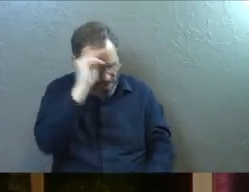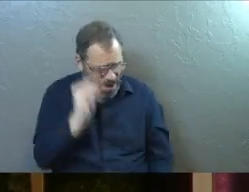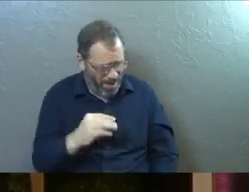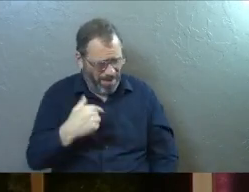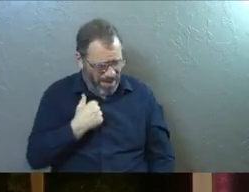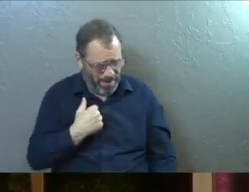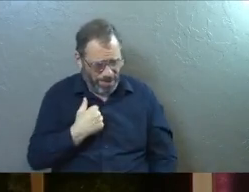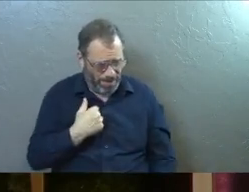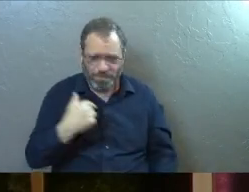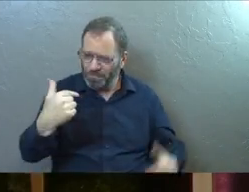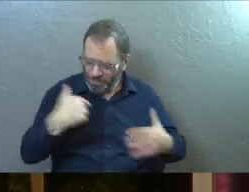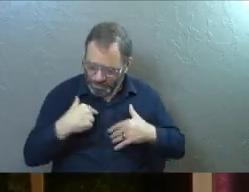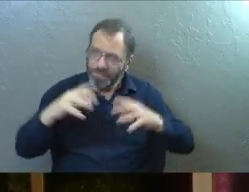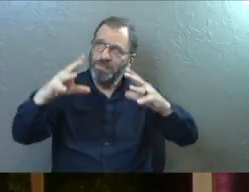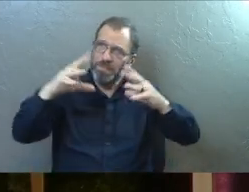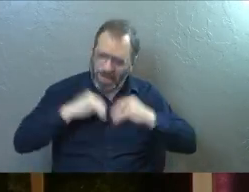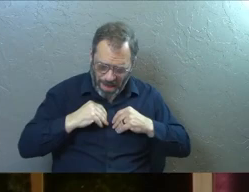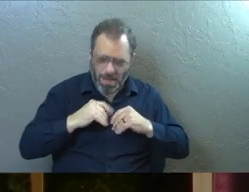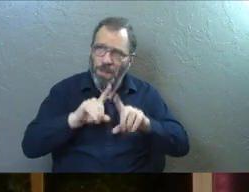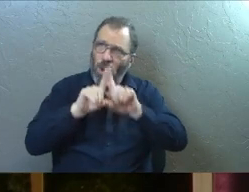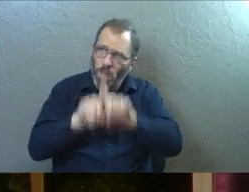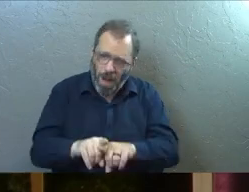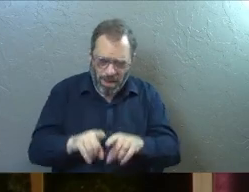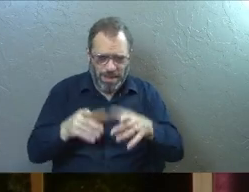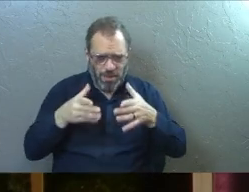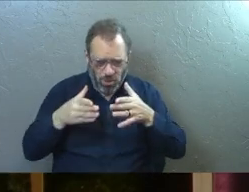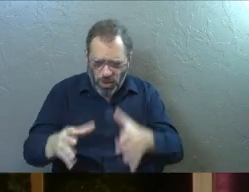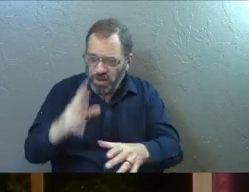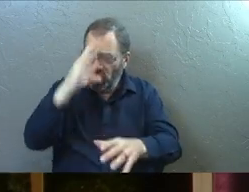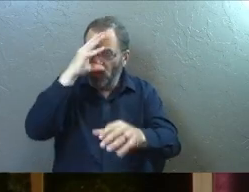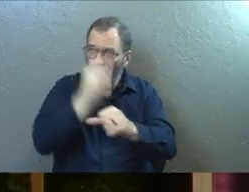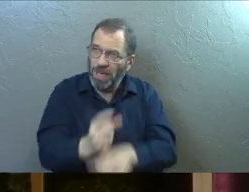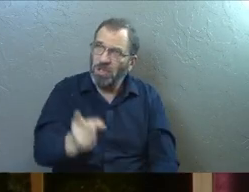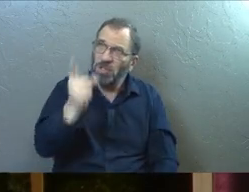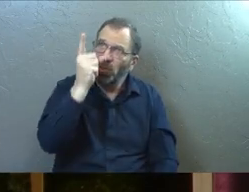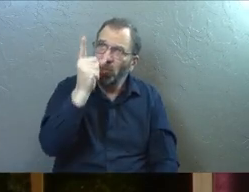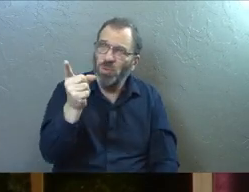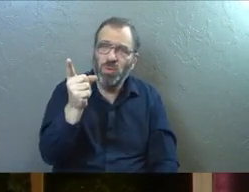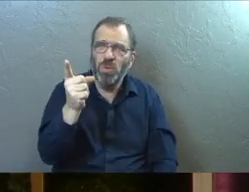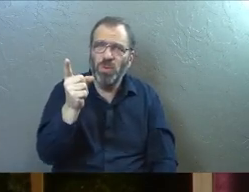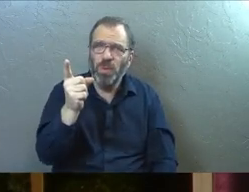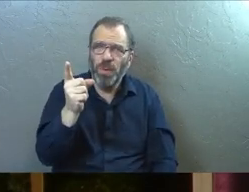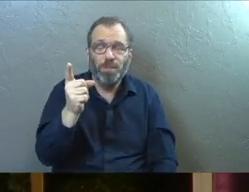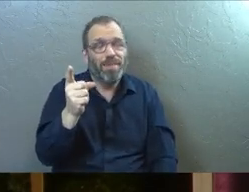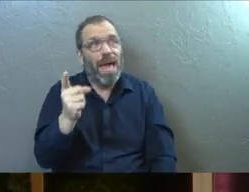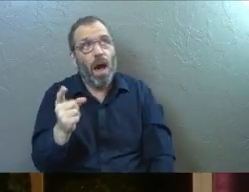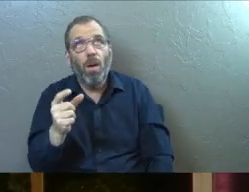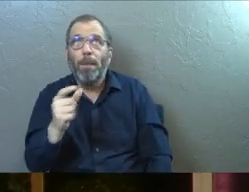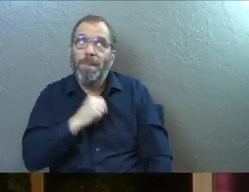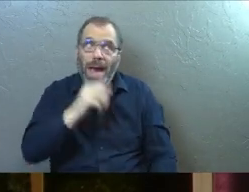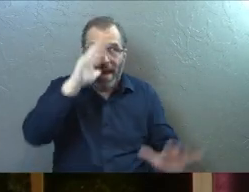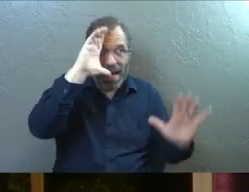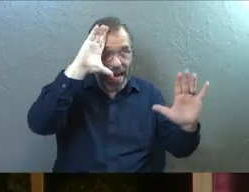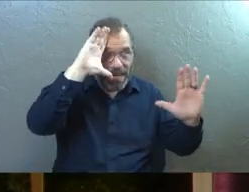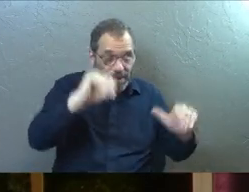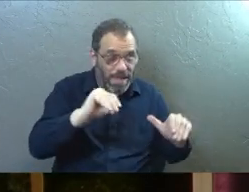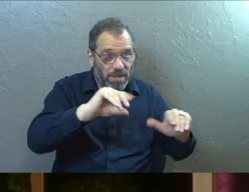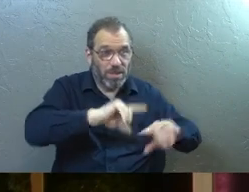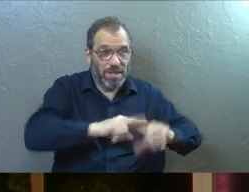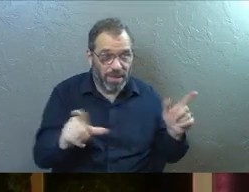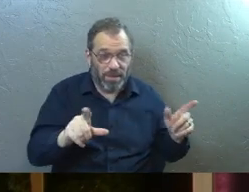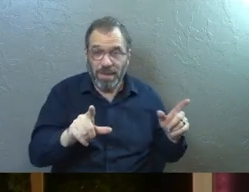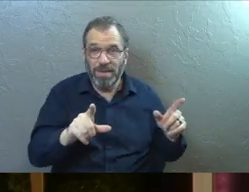said. I'm going to do that. I'm going to walk that out. I'm going to trust you. And it might not be what I thought, but that's okay because